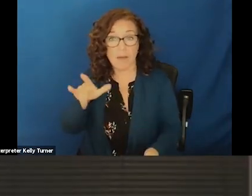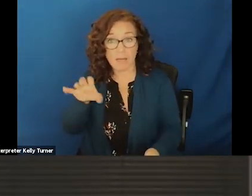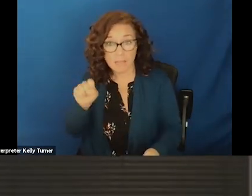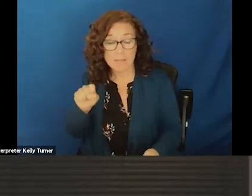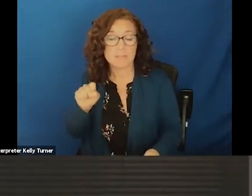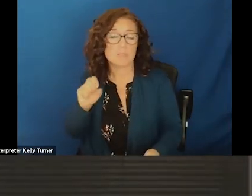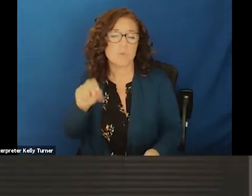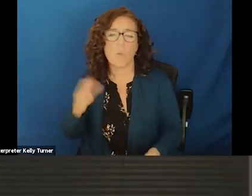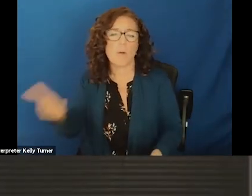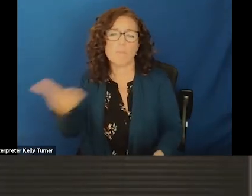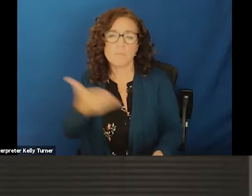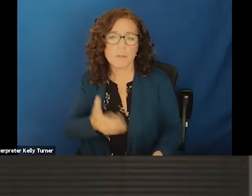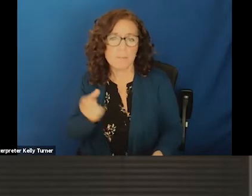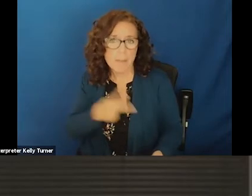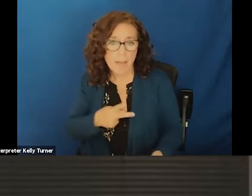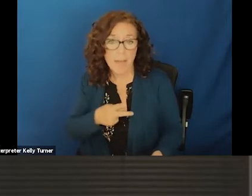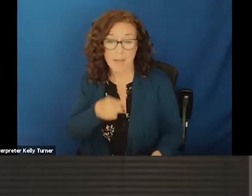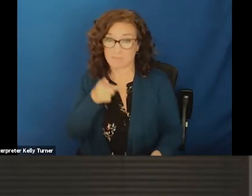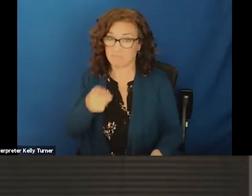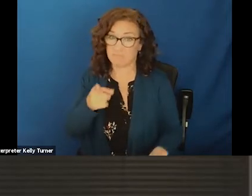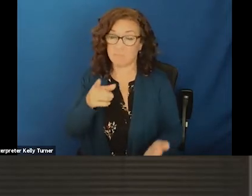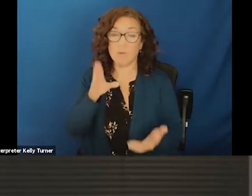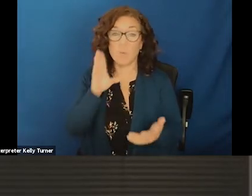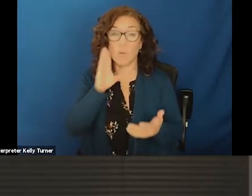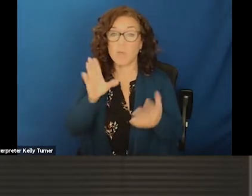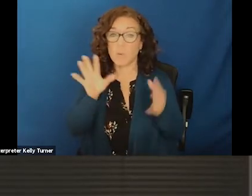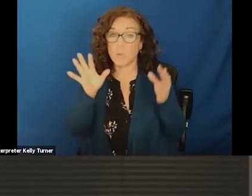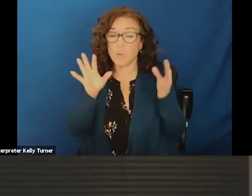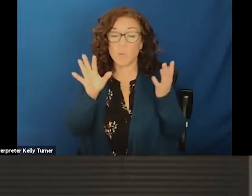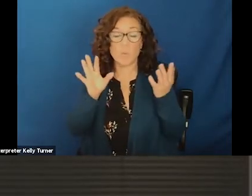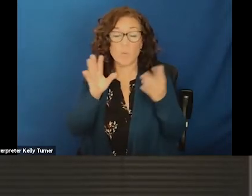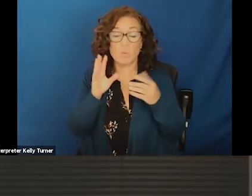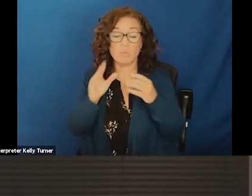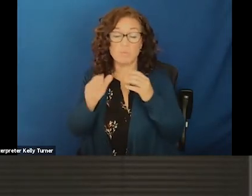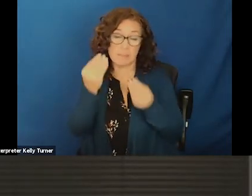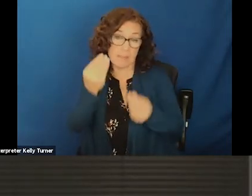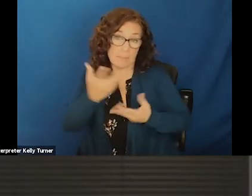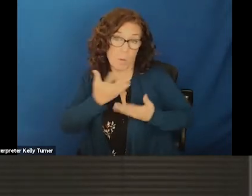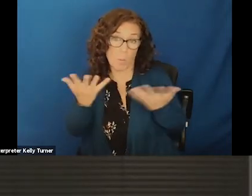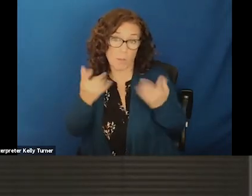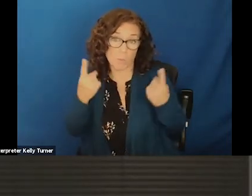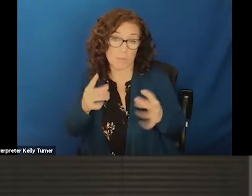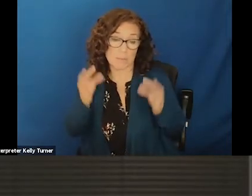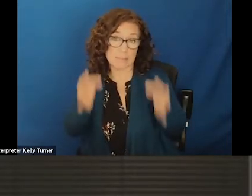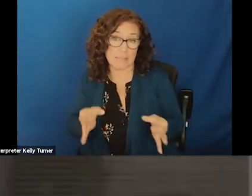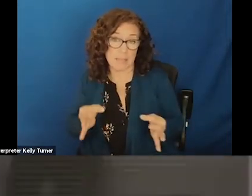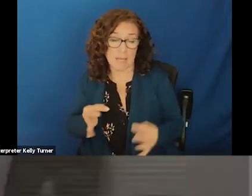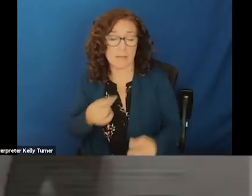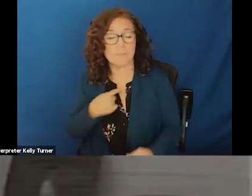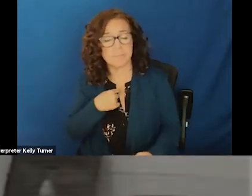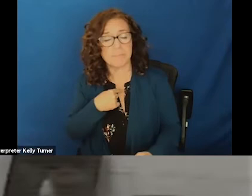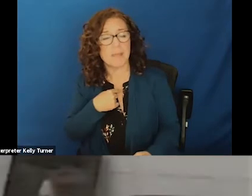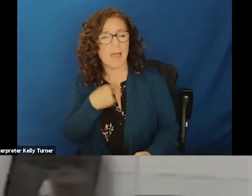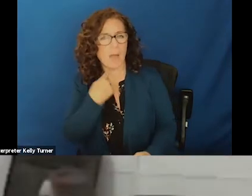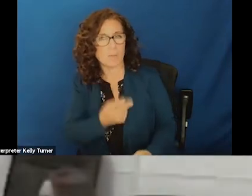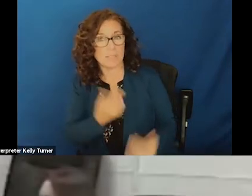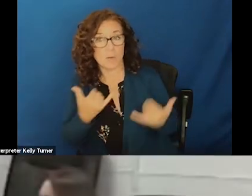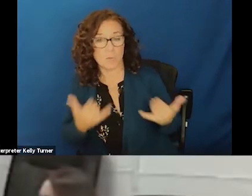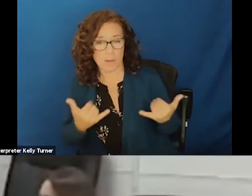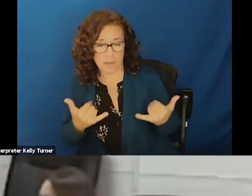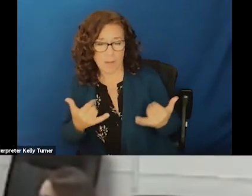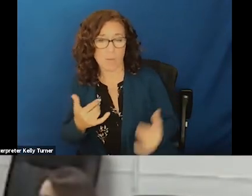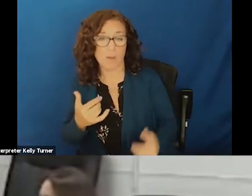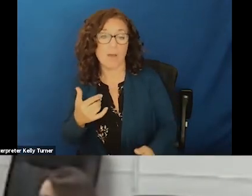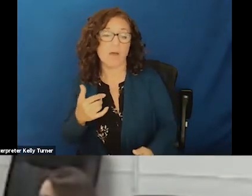the district. So would you just shoot us an email later and tell us what you decide on that? I could tell you right now, we are not going to have